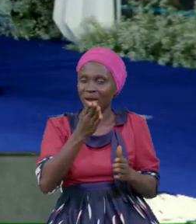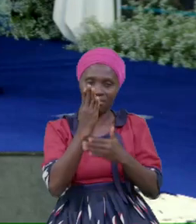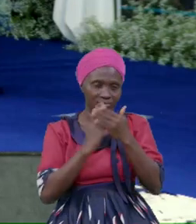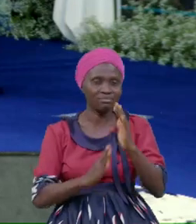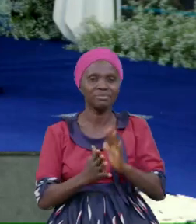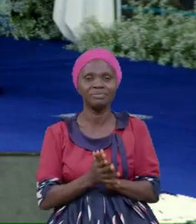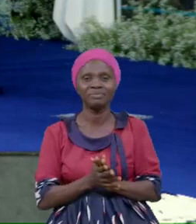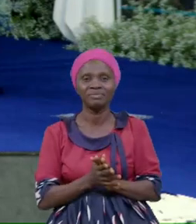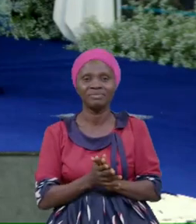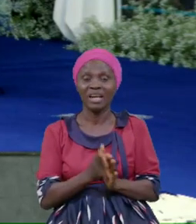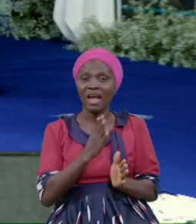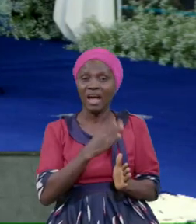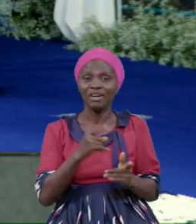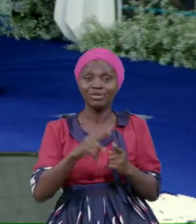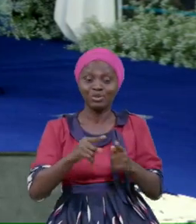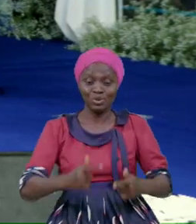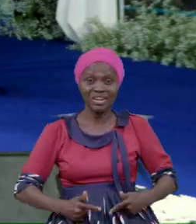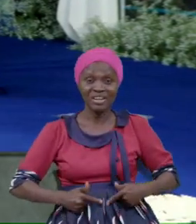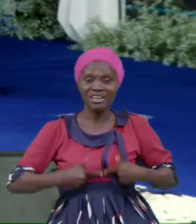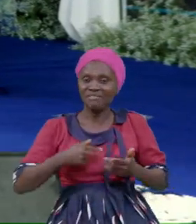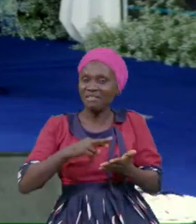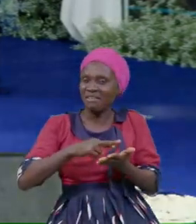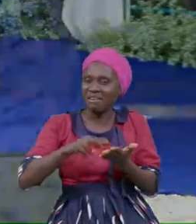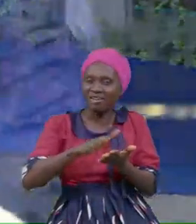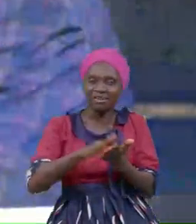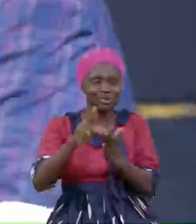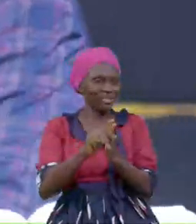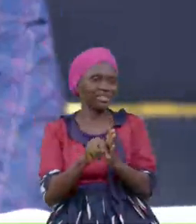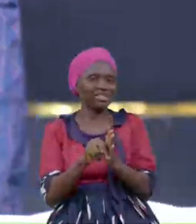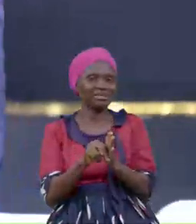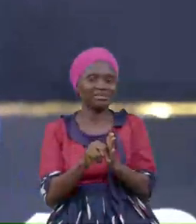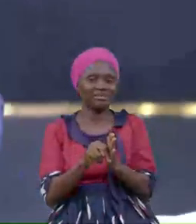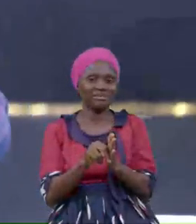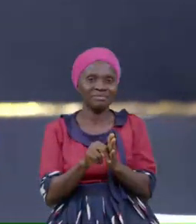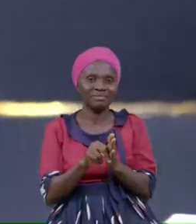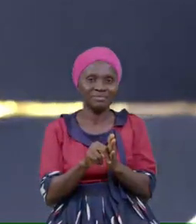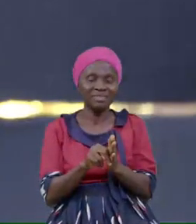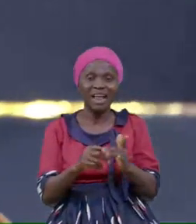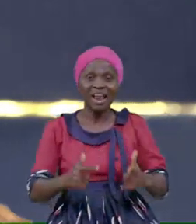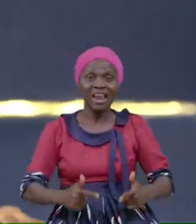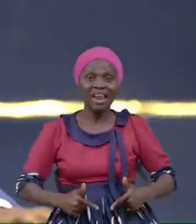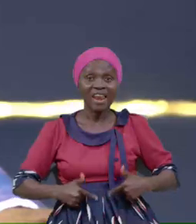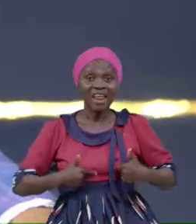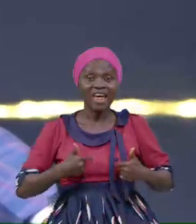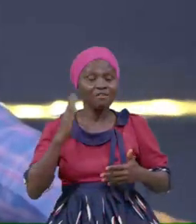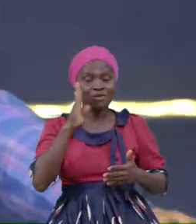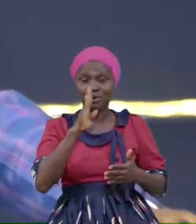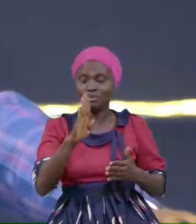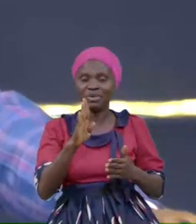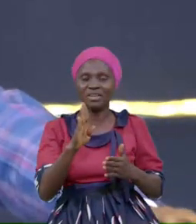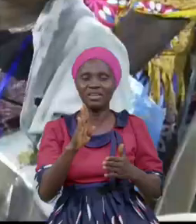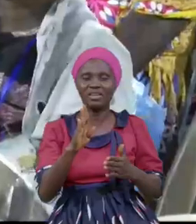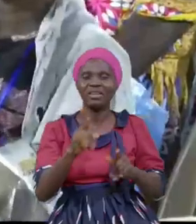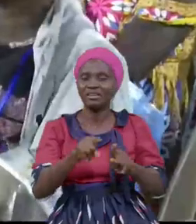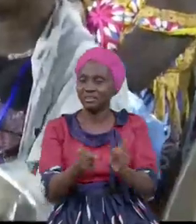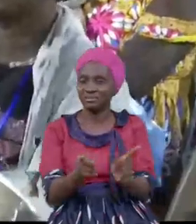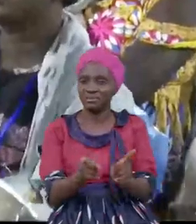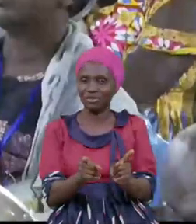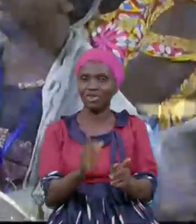godly. Life is going to be different. Your life is going to be different.